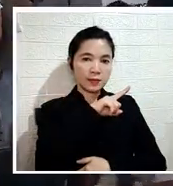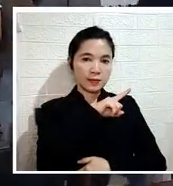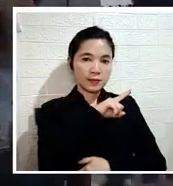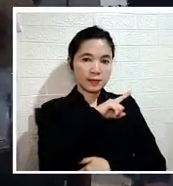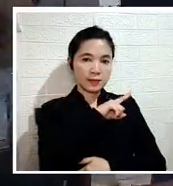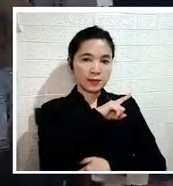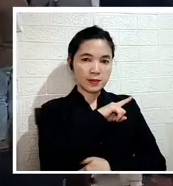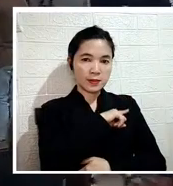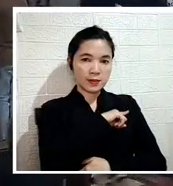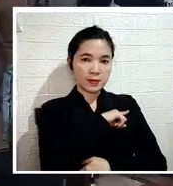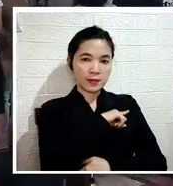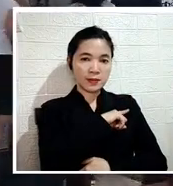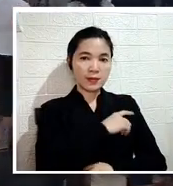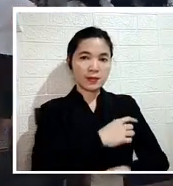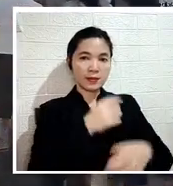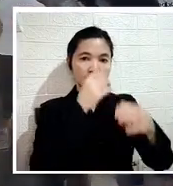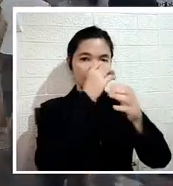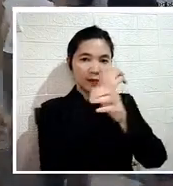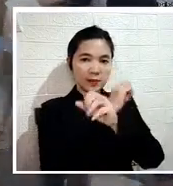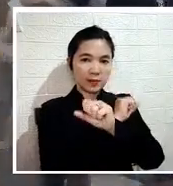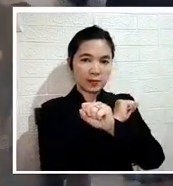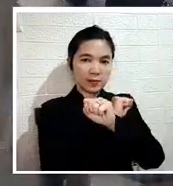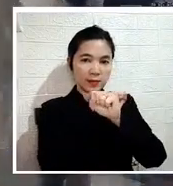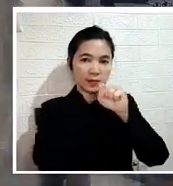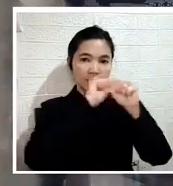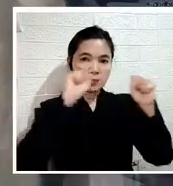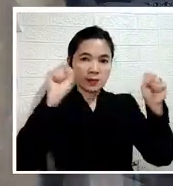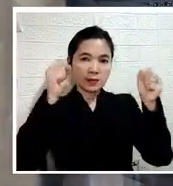Aga-aga kami nga to sa